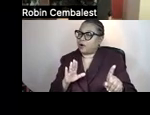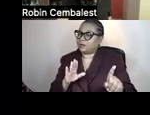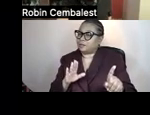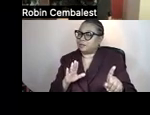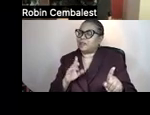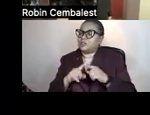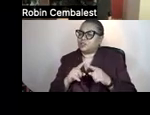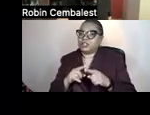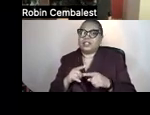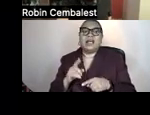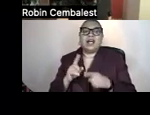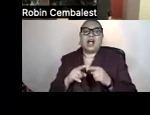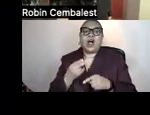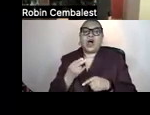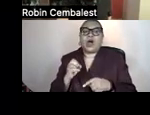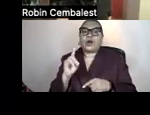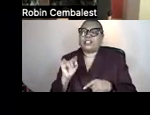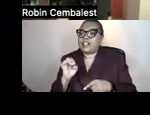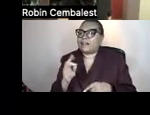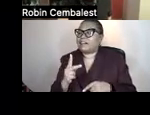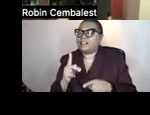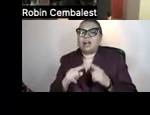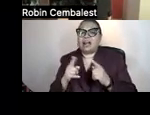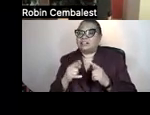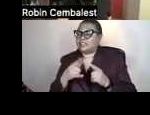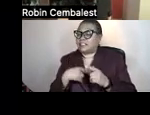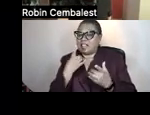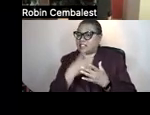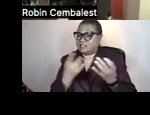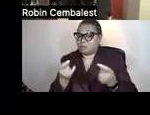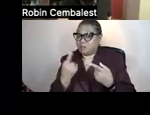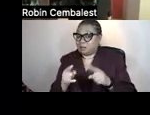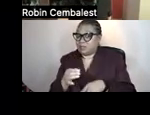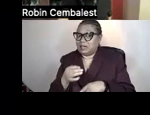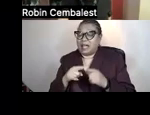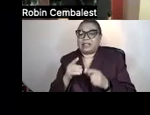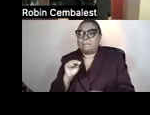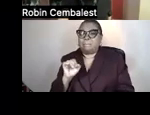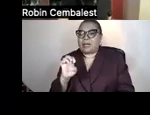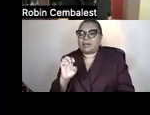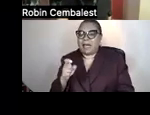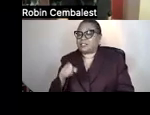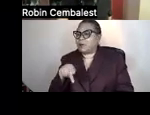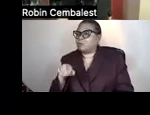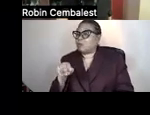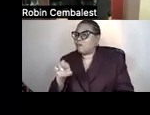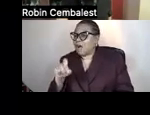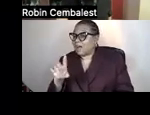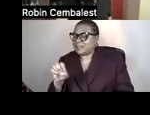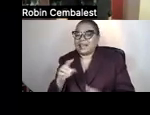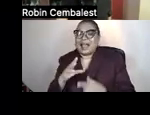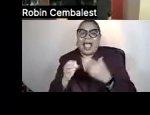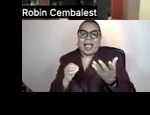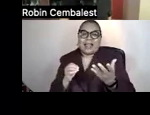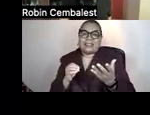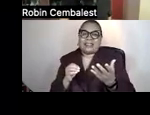who is a curator at the Met, who has a Sargent show coming up. Here we see Madam X, her profile, and of